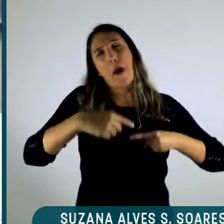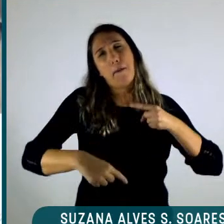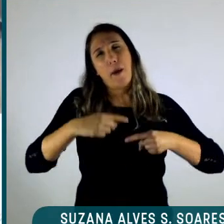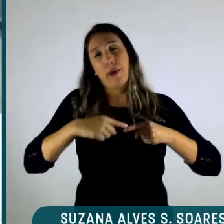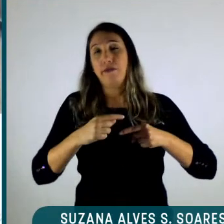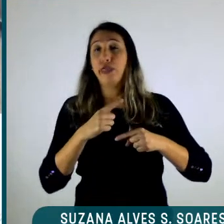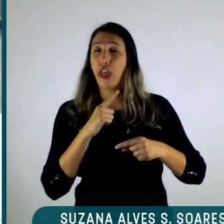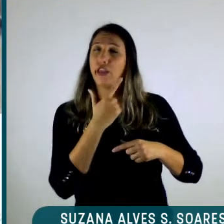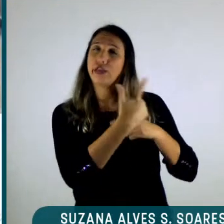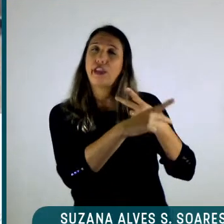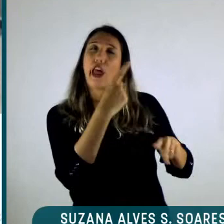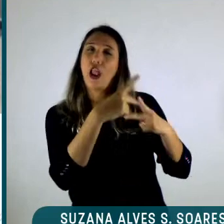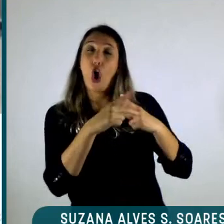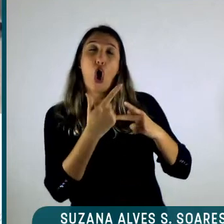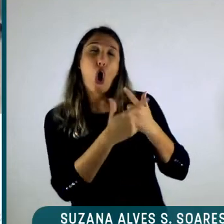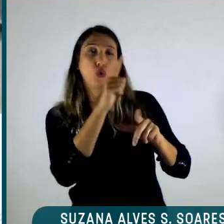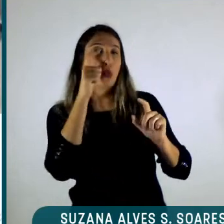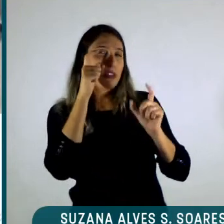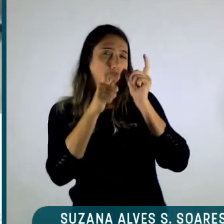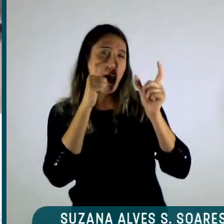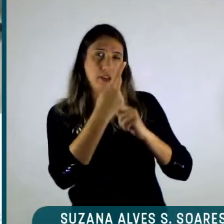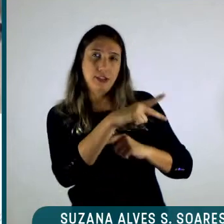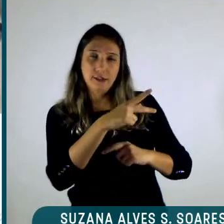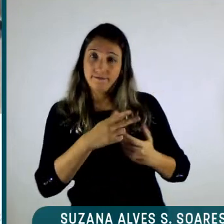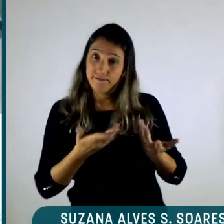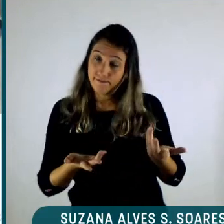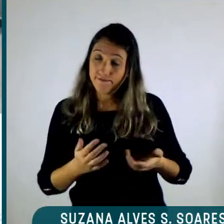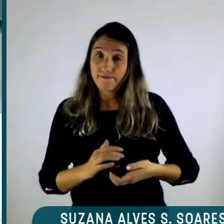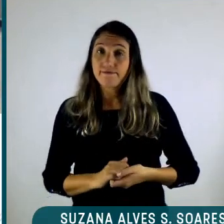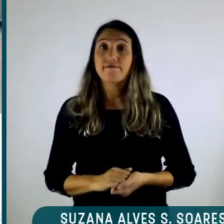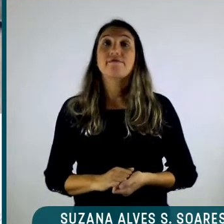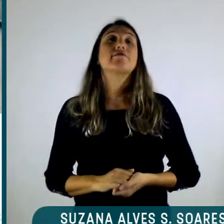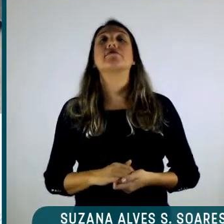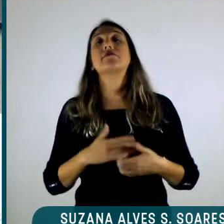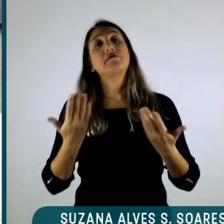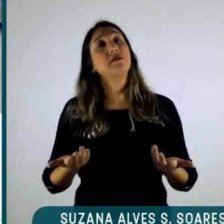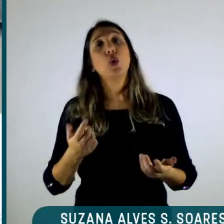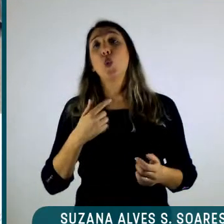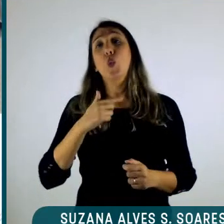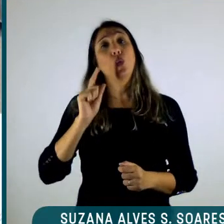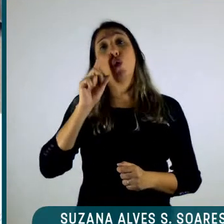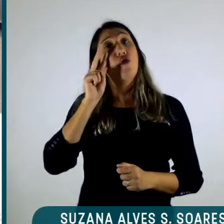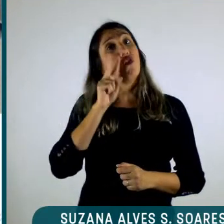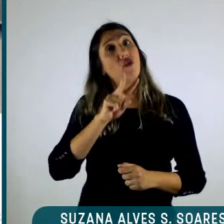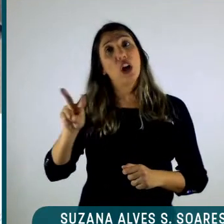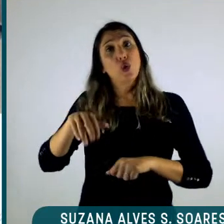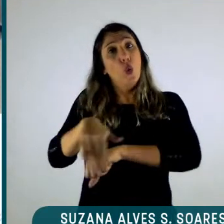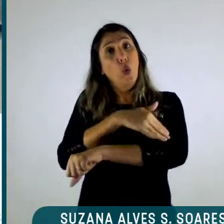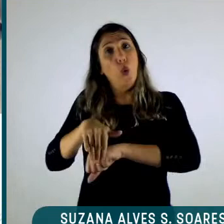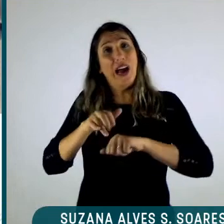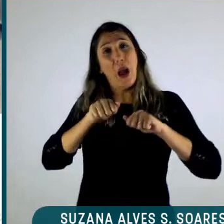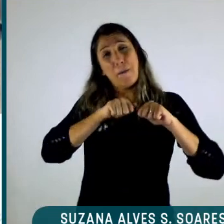And then the politicians, of course, they have different interests.